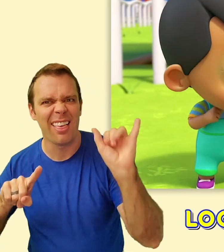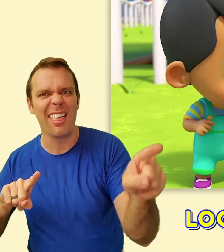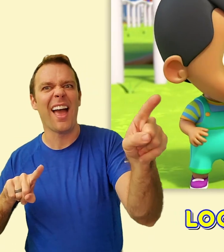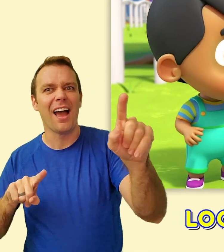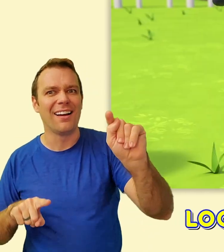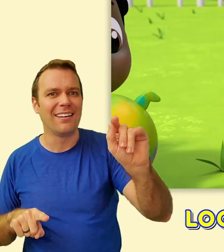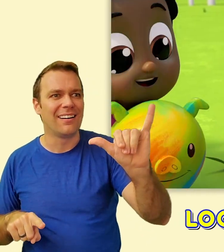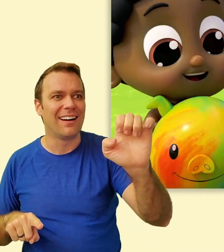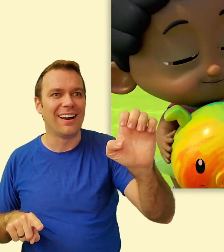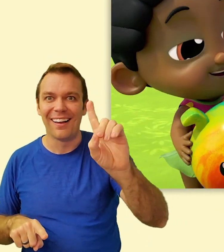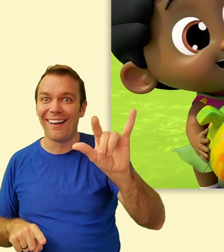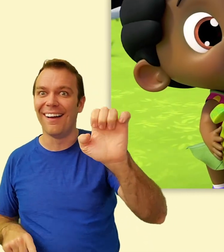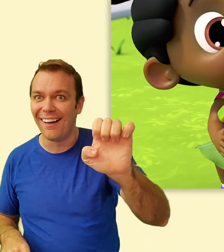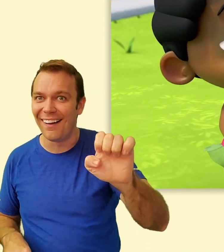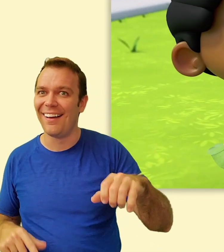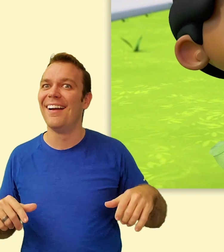one is tie-dyed.